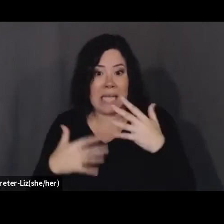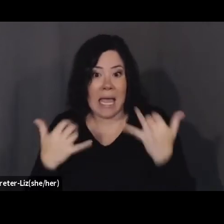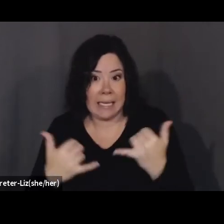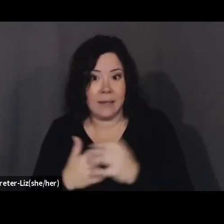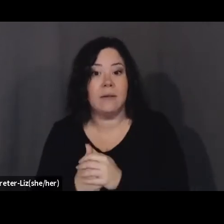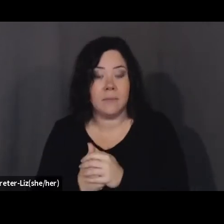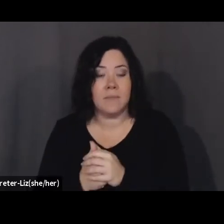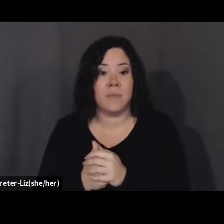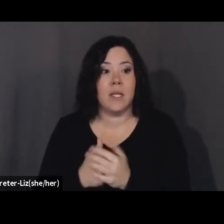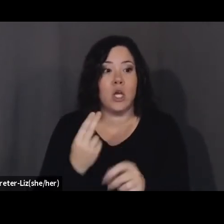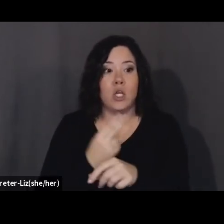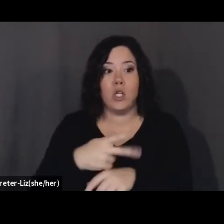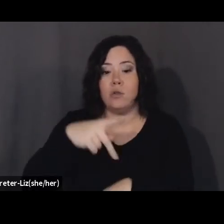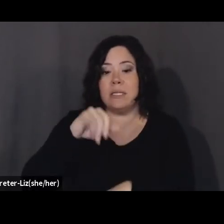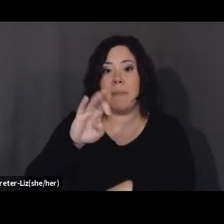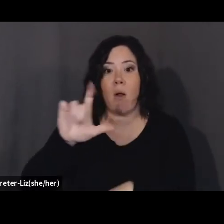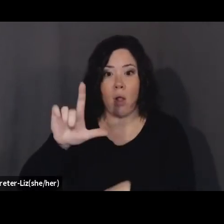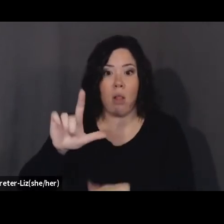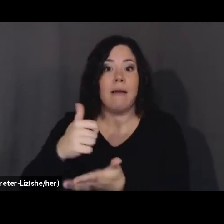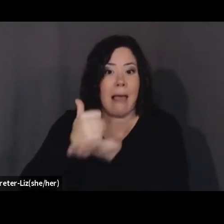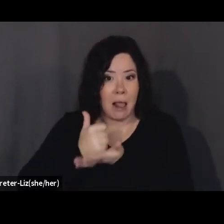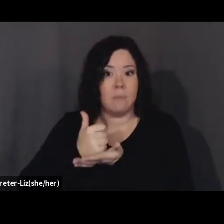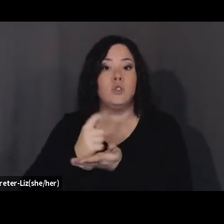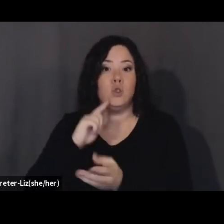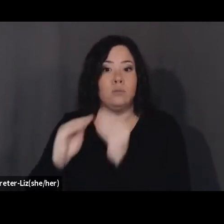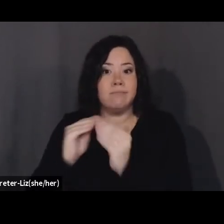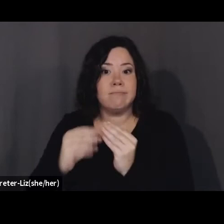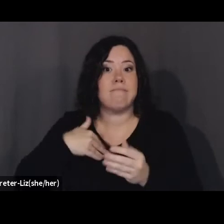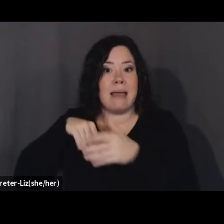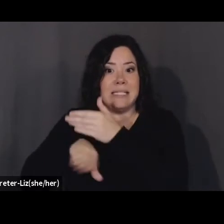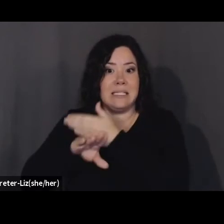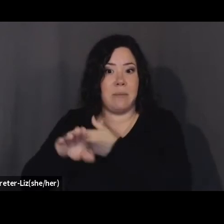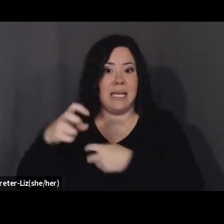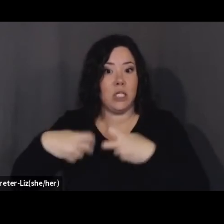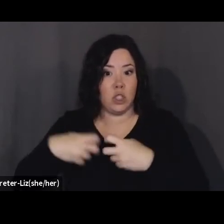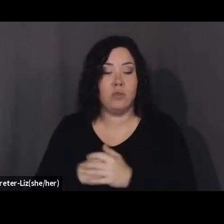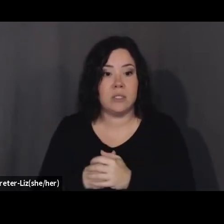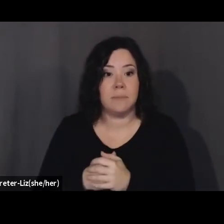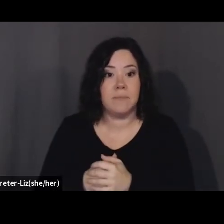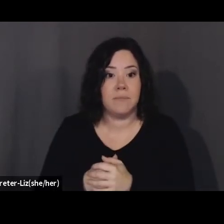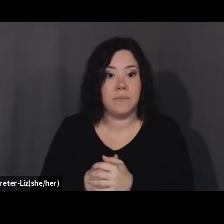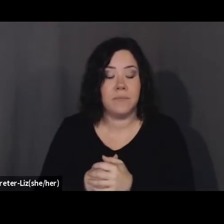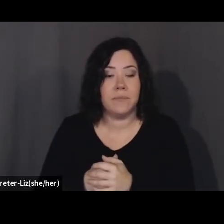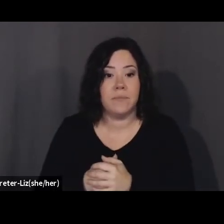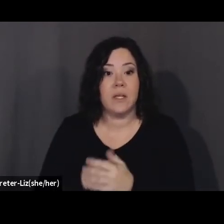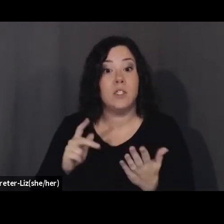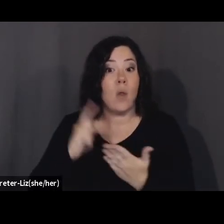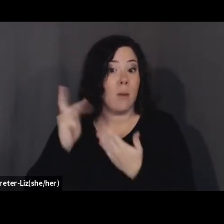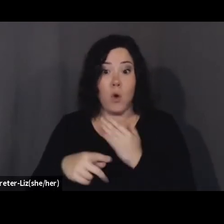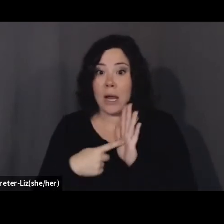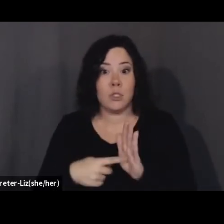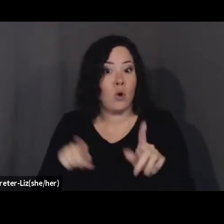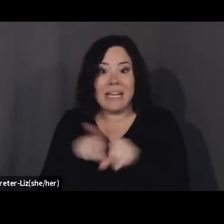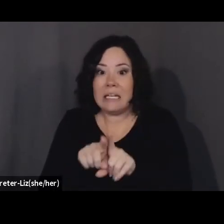the shower safety and accessibility issues. So the program showed that even if the $350